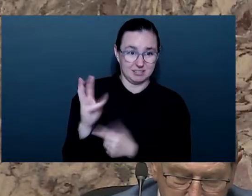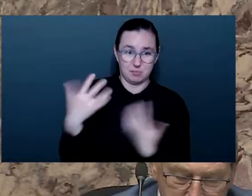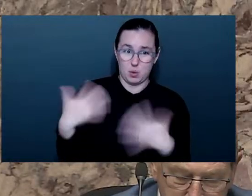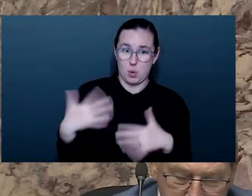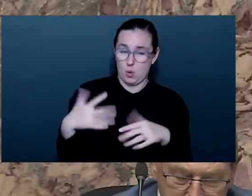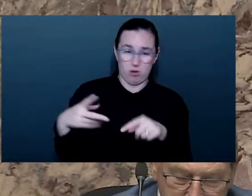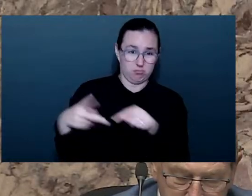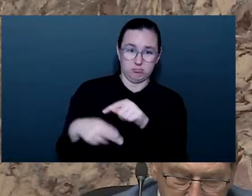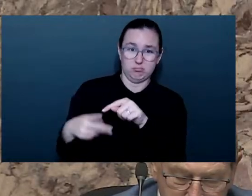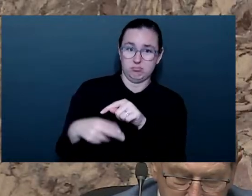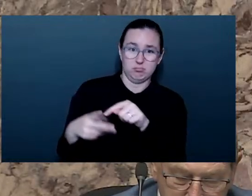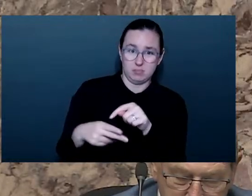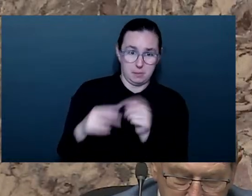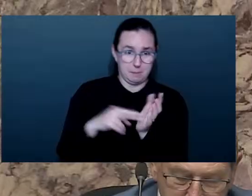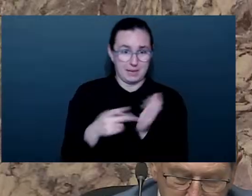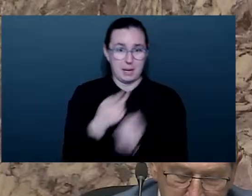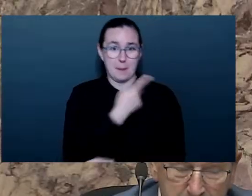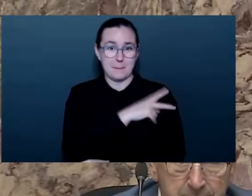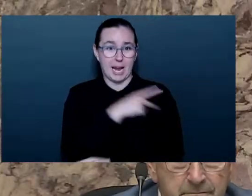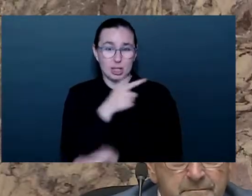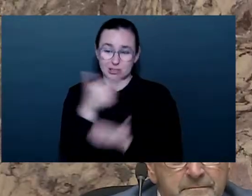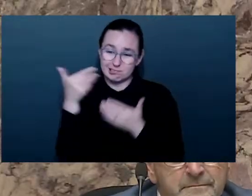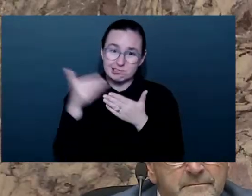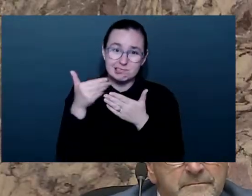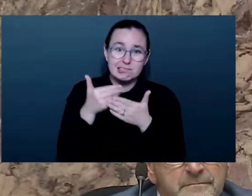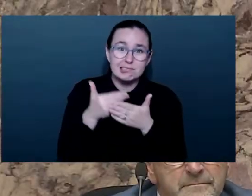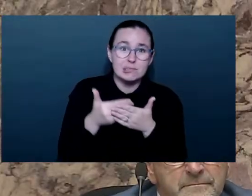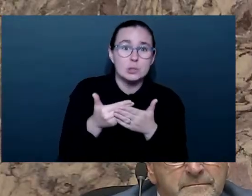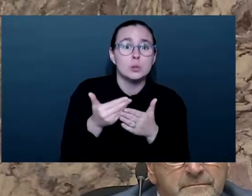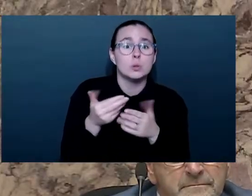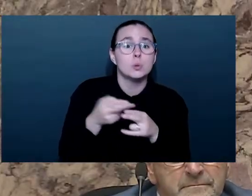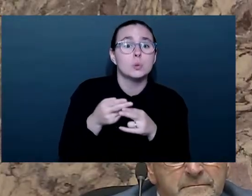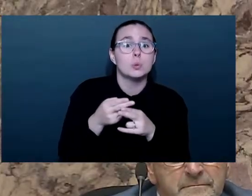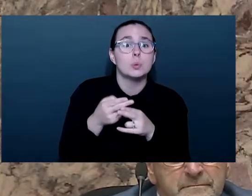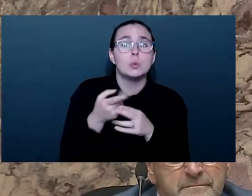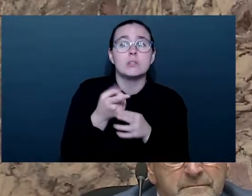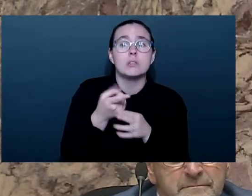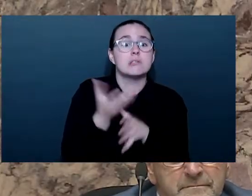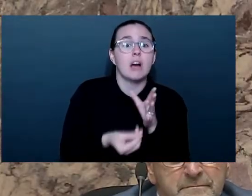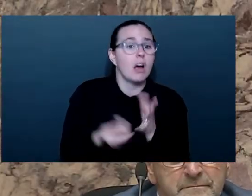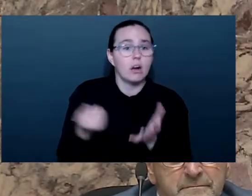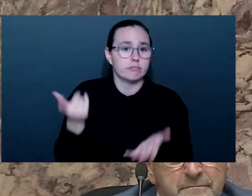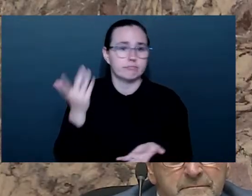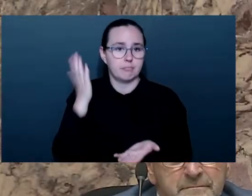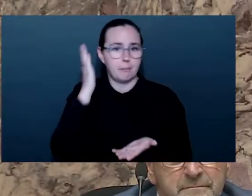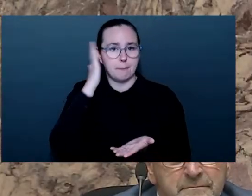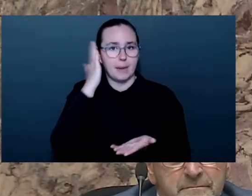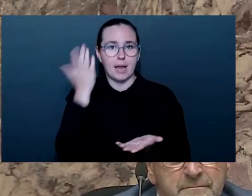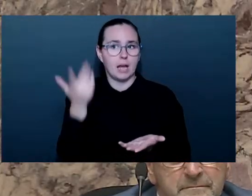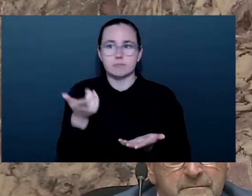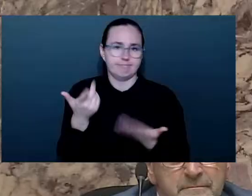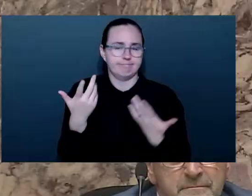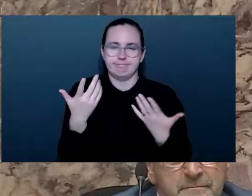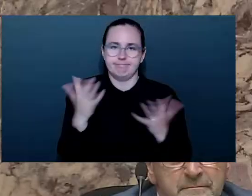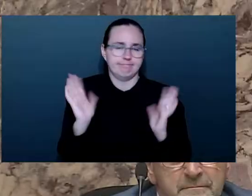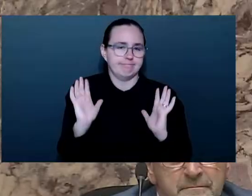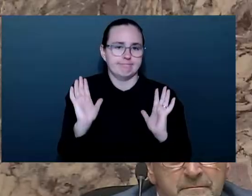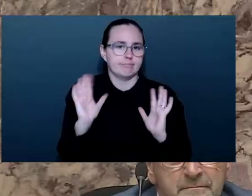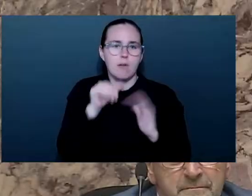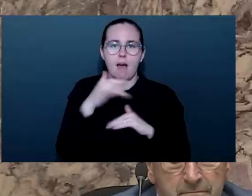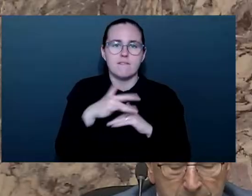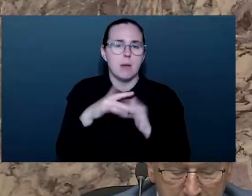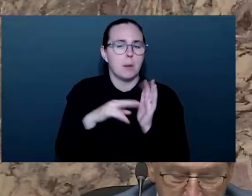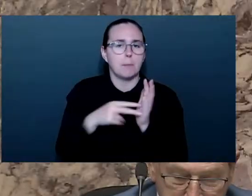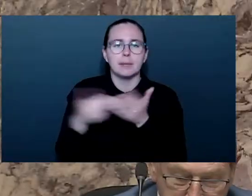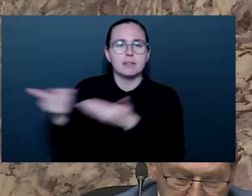being admitted. We expect the 3rd bed to be vacant tomorrow. Will the minister commit today to providing